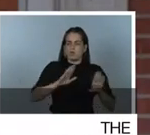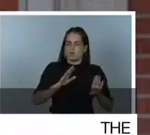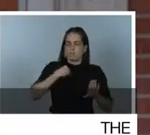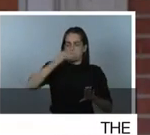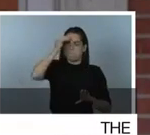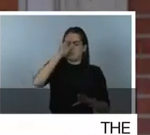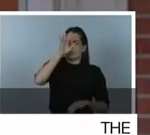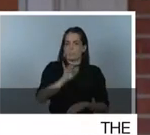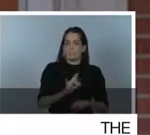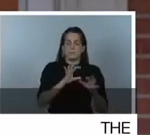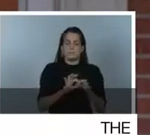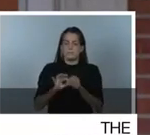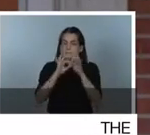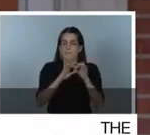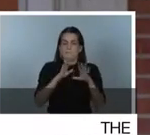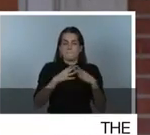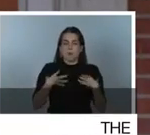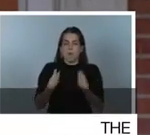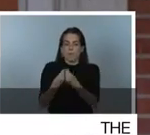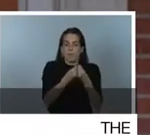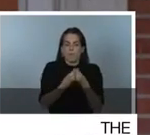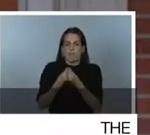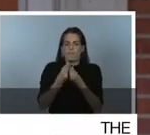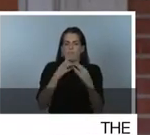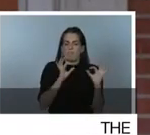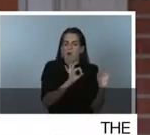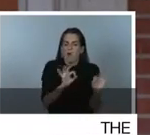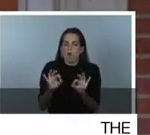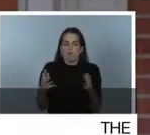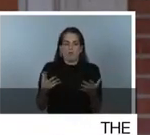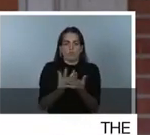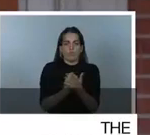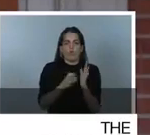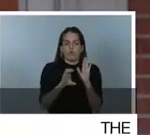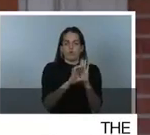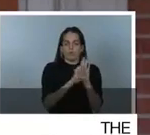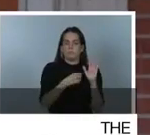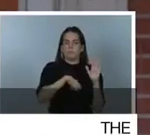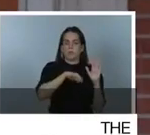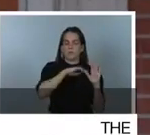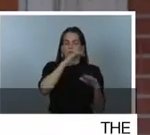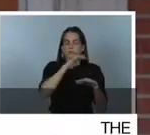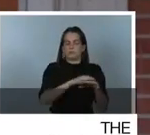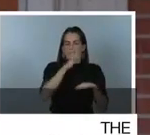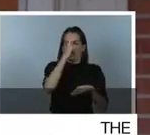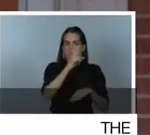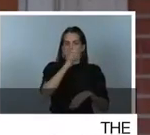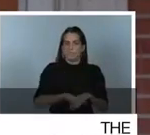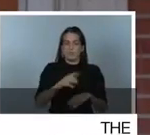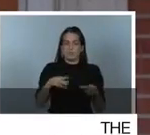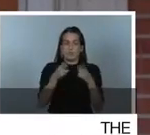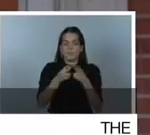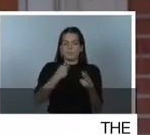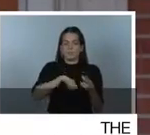the socialists did increase their support there at the last Catalan regional elections. And they, who